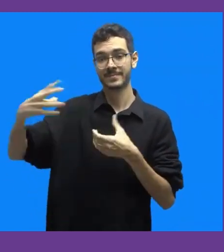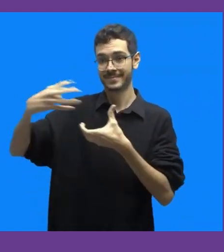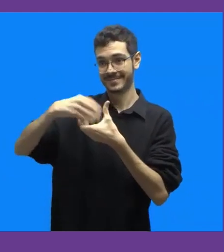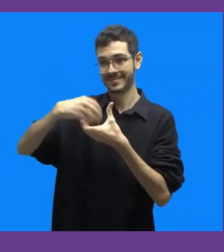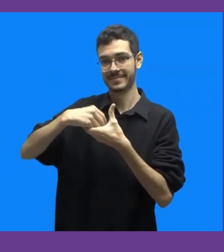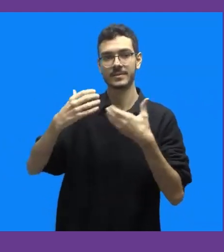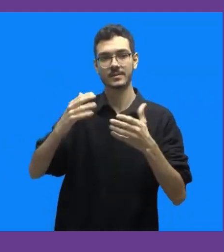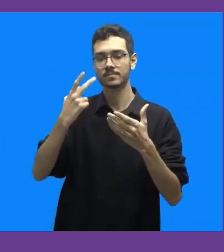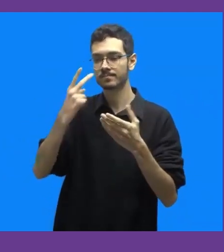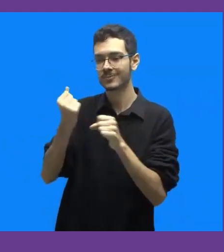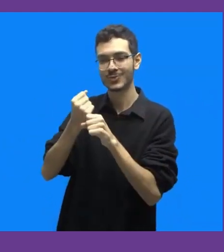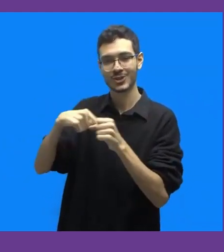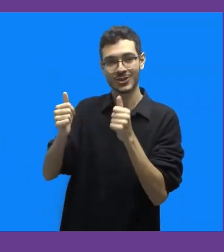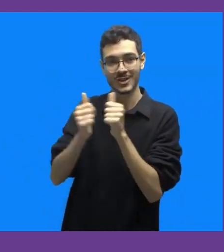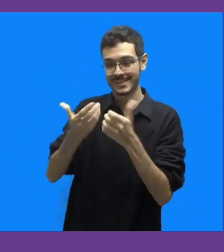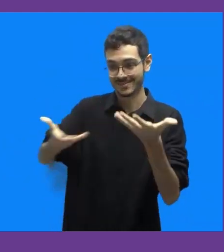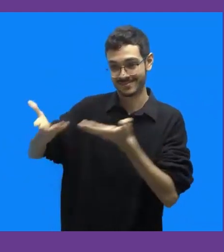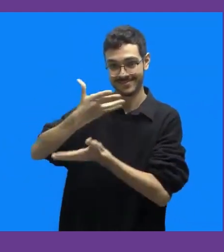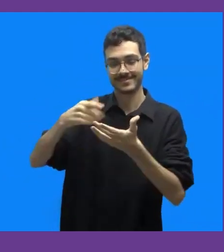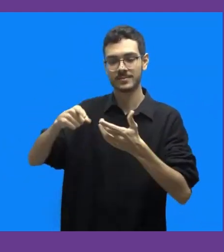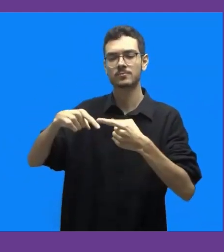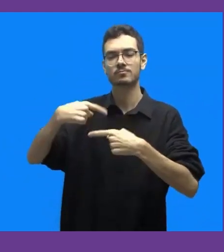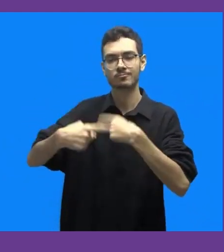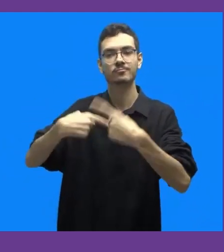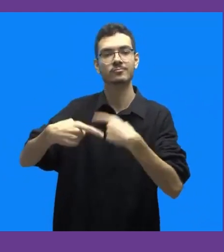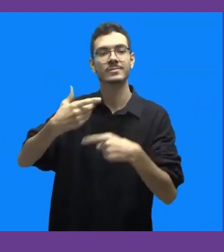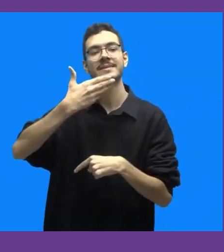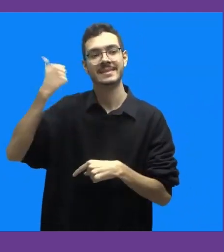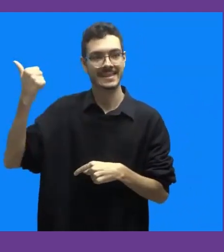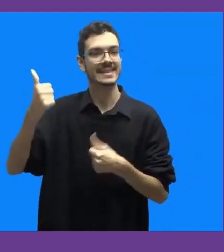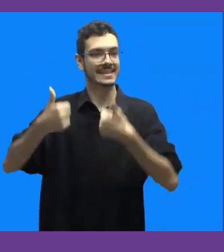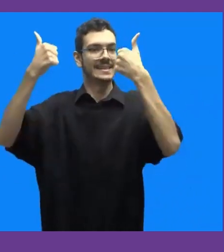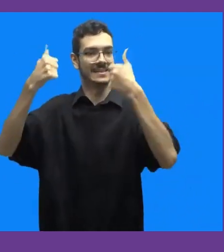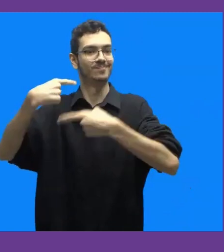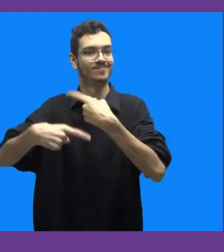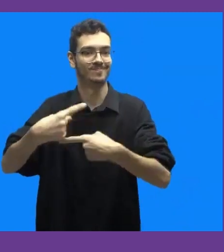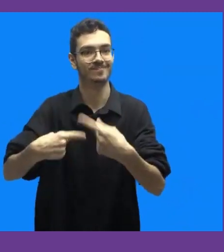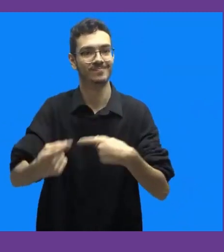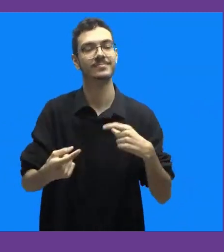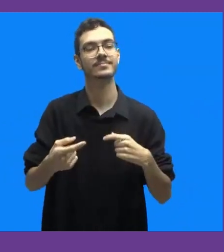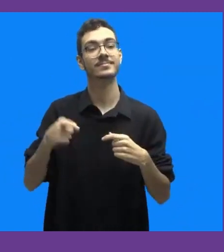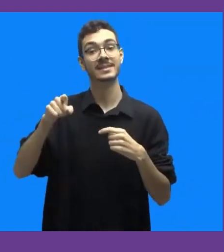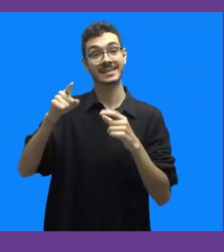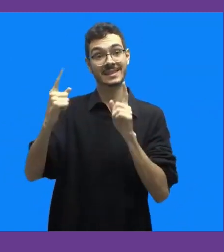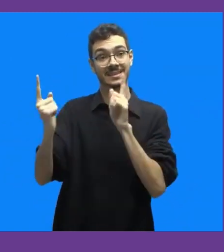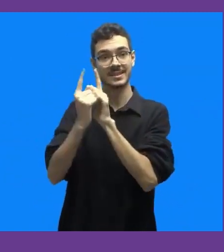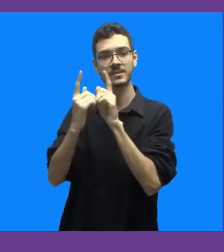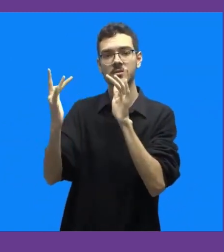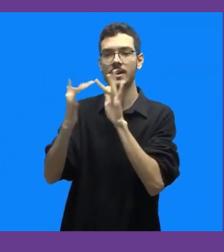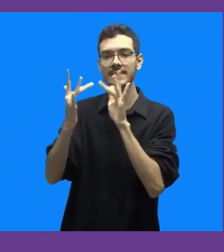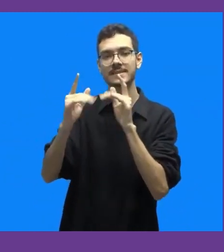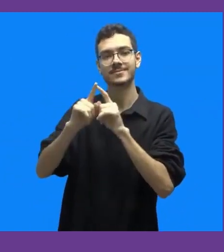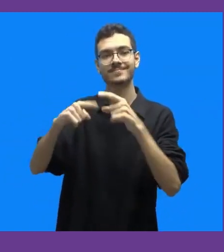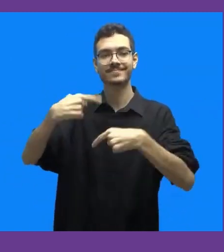into the monthly meetings that they had. And once we were telling them about their own students, they could connect and they could see, actually, yes, I